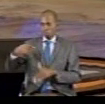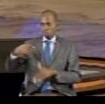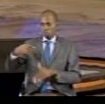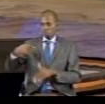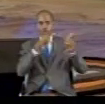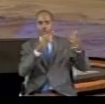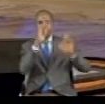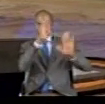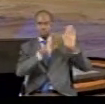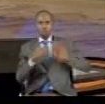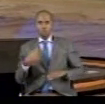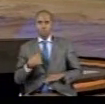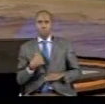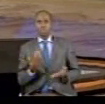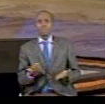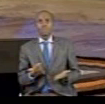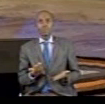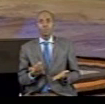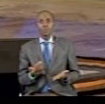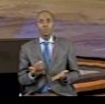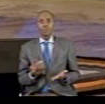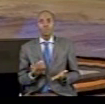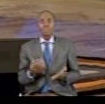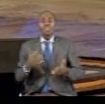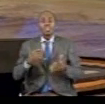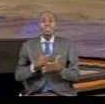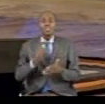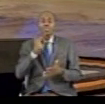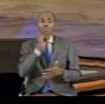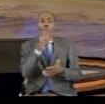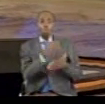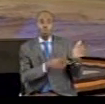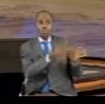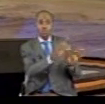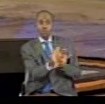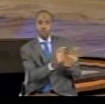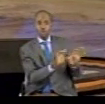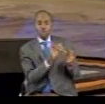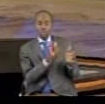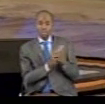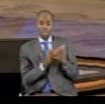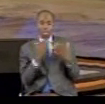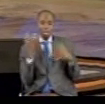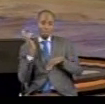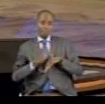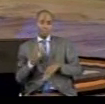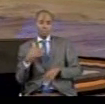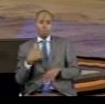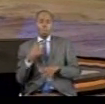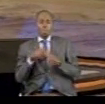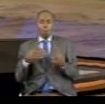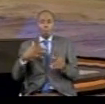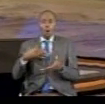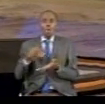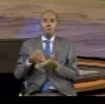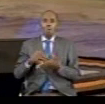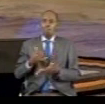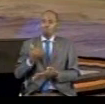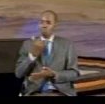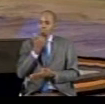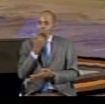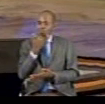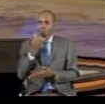body language. It's not what he does. It's your own interpretation, your own supposition.